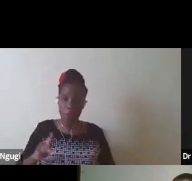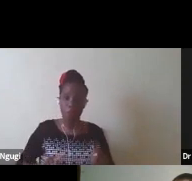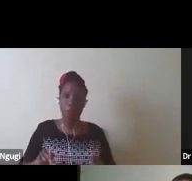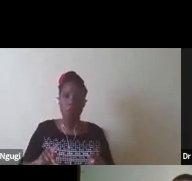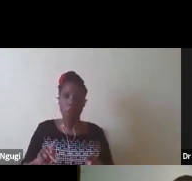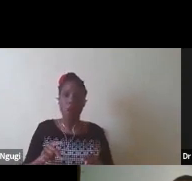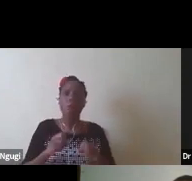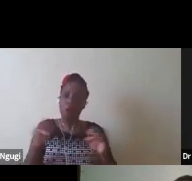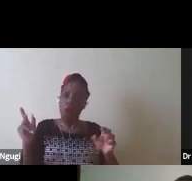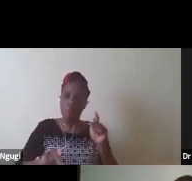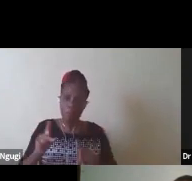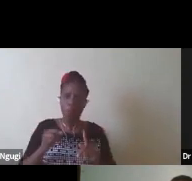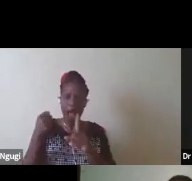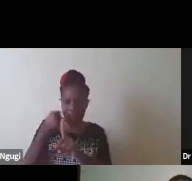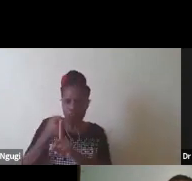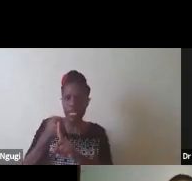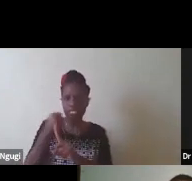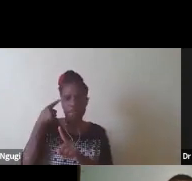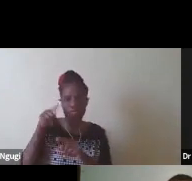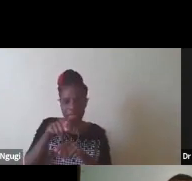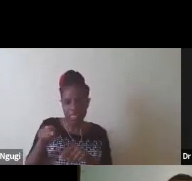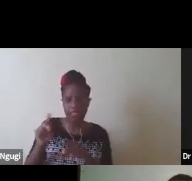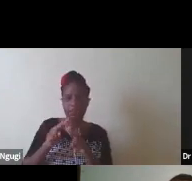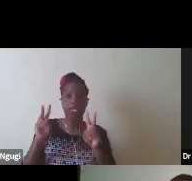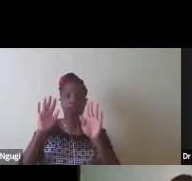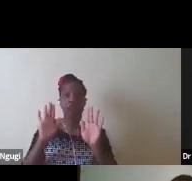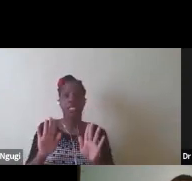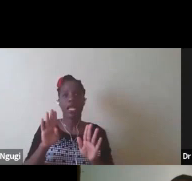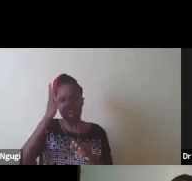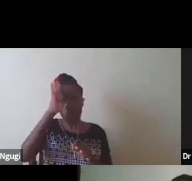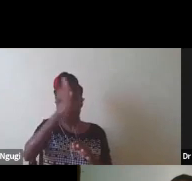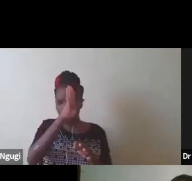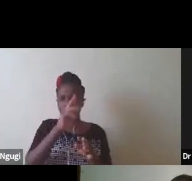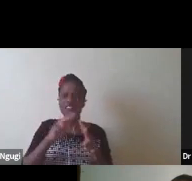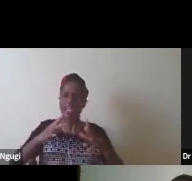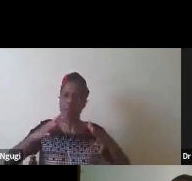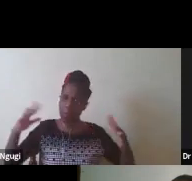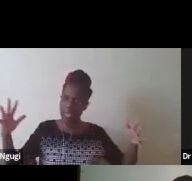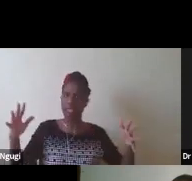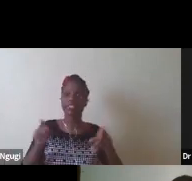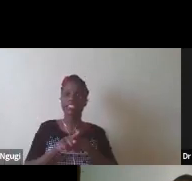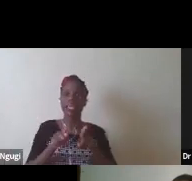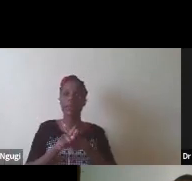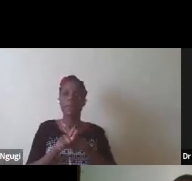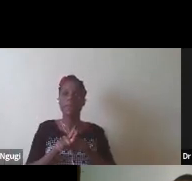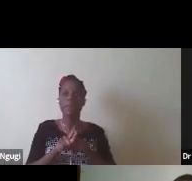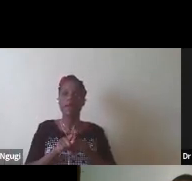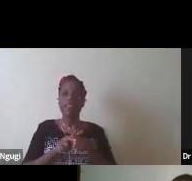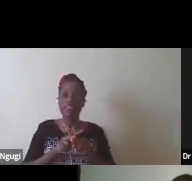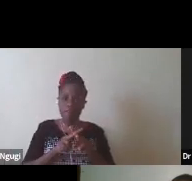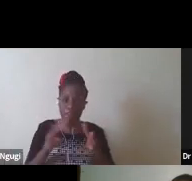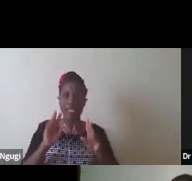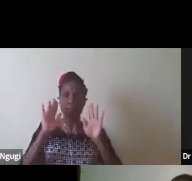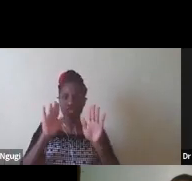their case more. But anyway, innovation is quite big and quite wide in terms of how it can be made. But I'm sure those are changes that are going to come